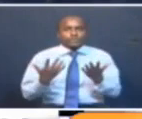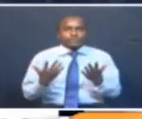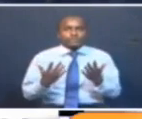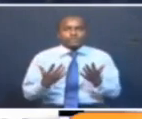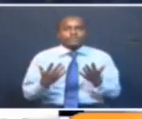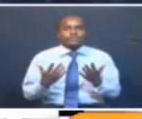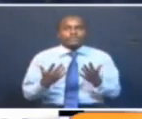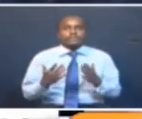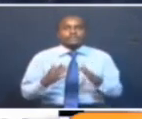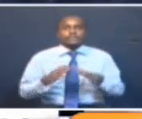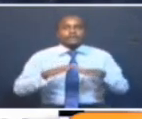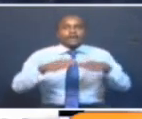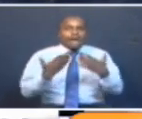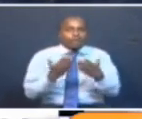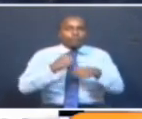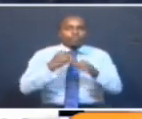you keep it simple?